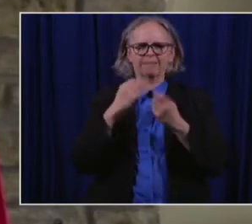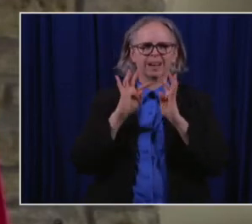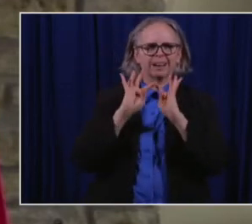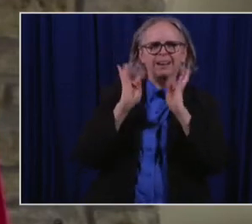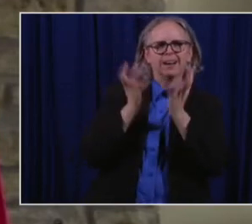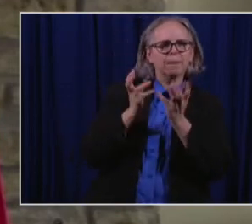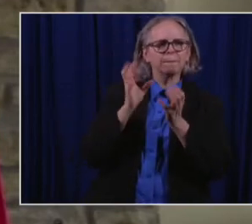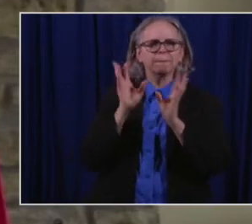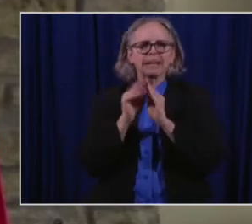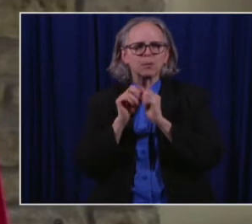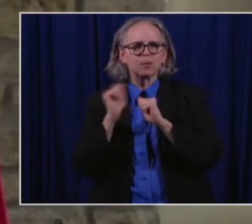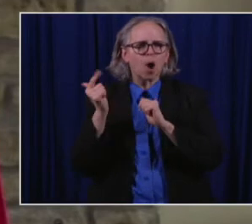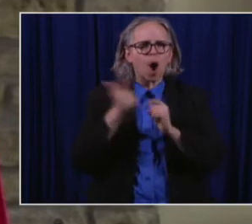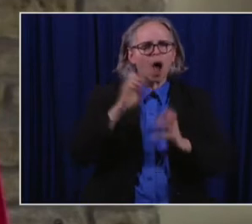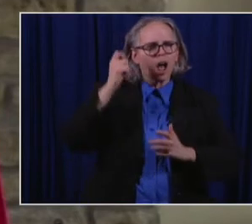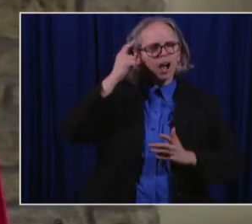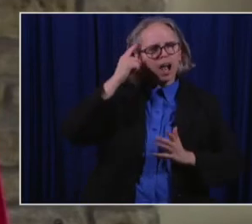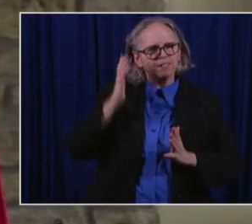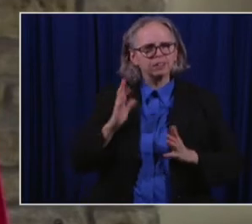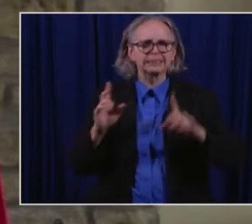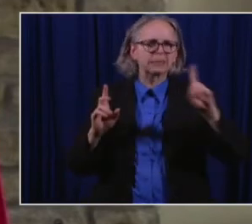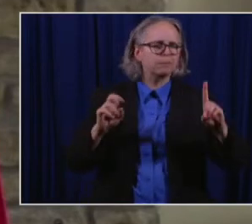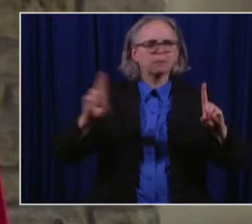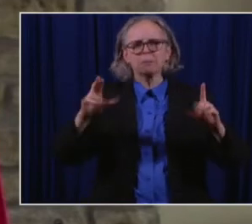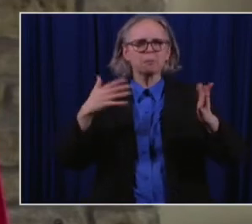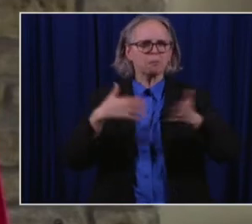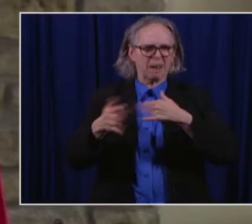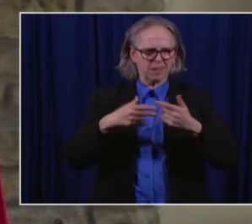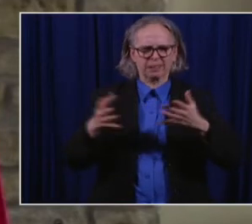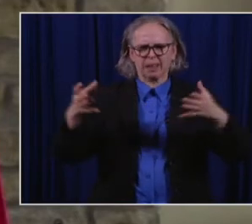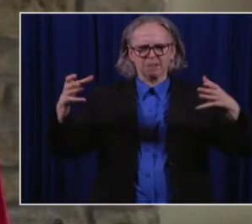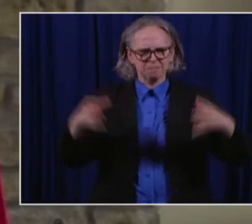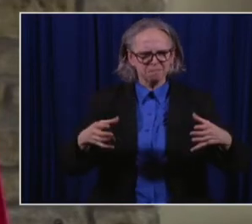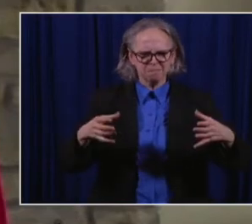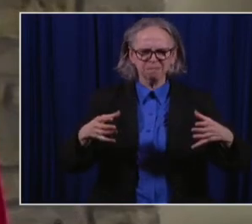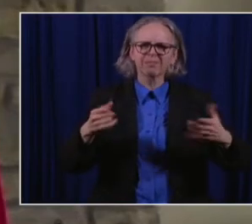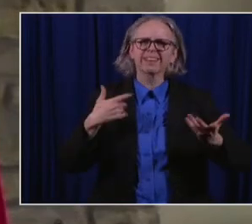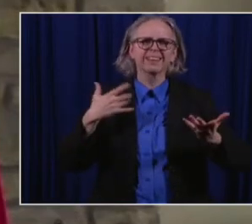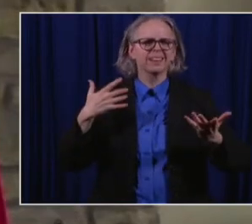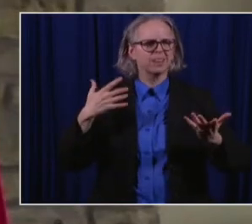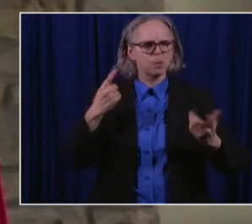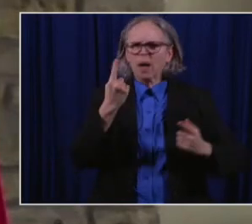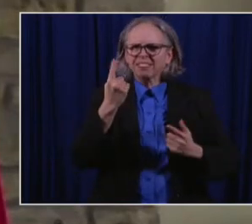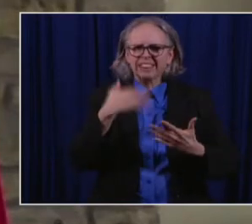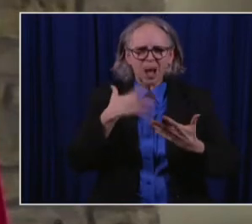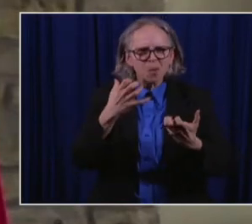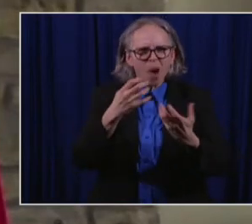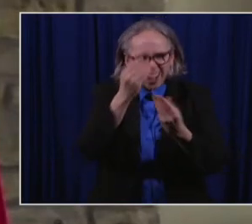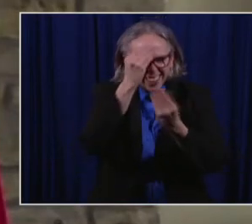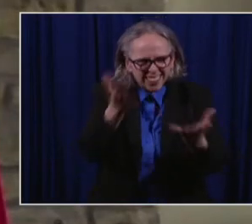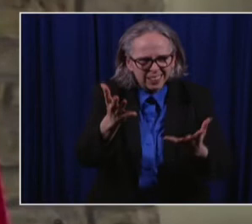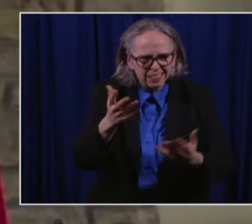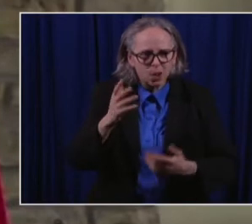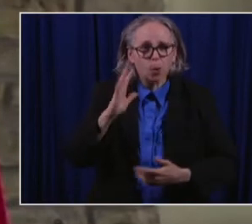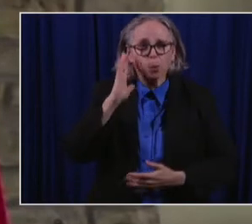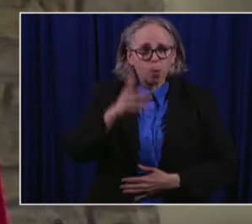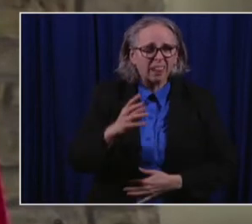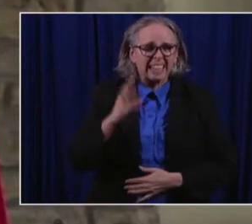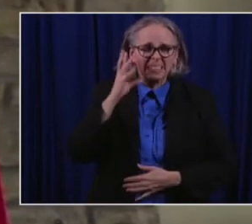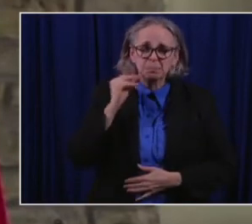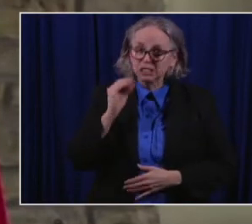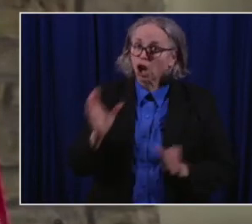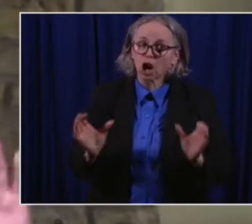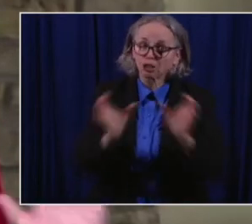and Democrats and Republicans, and one of the things that they tell you is you're going to face a crisis. Now, I don't know what it's going to